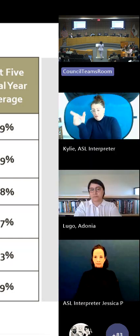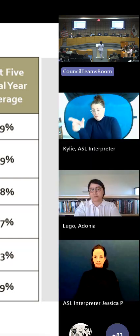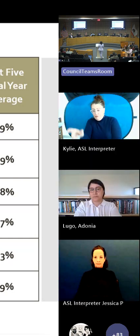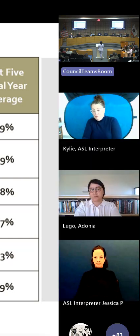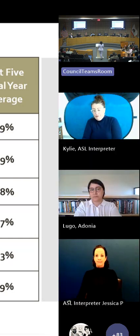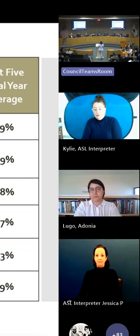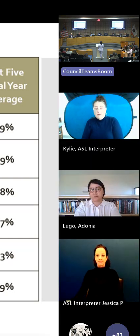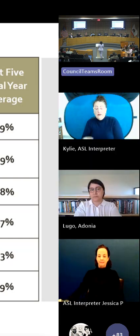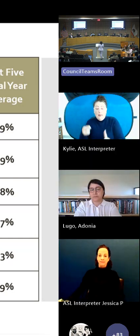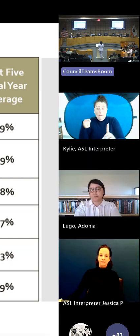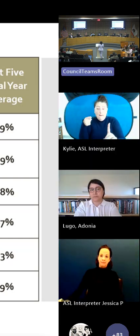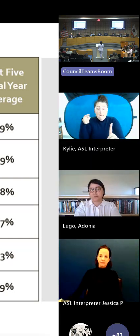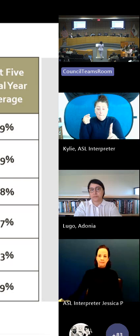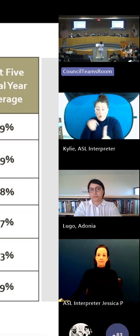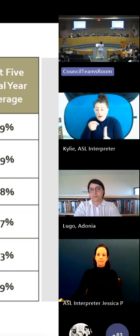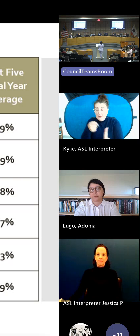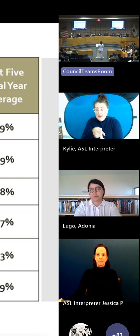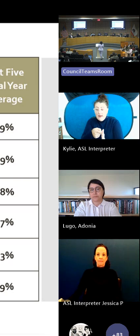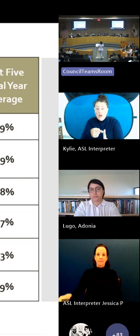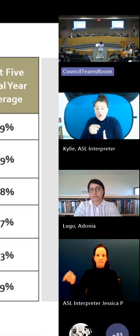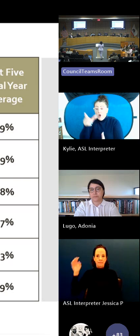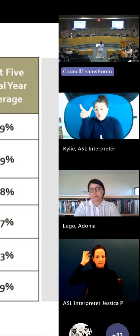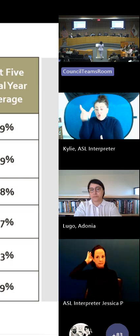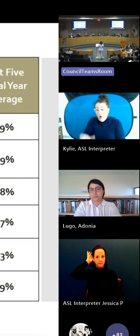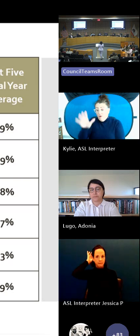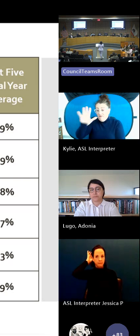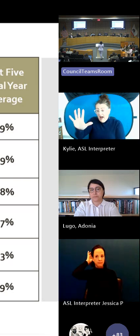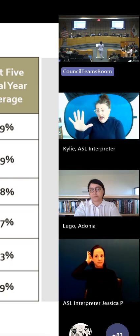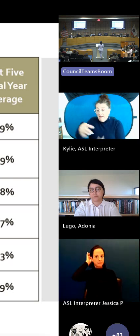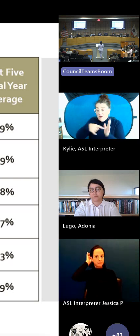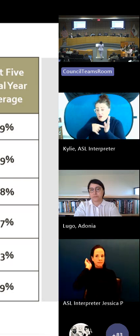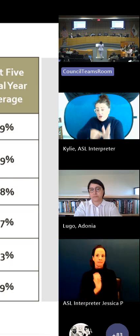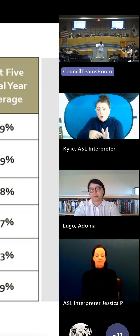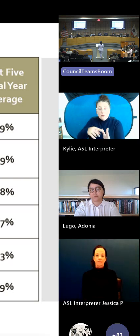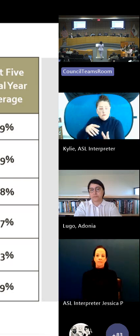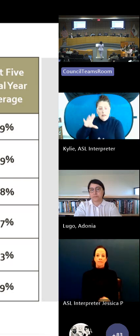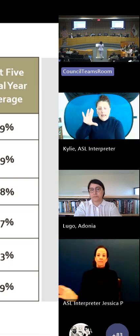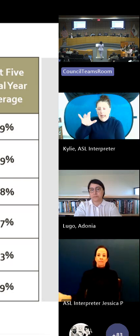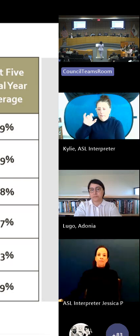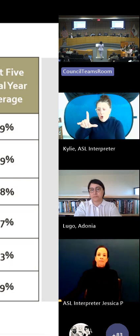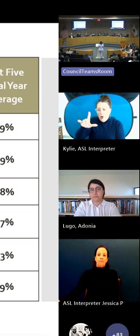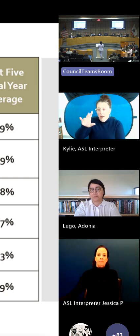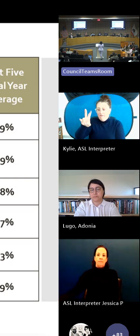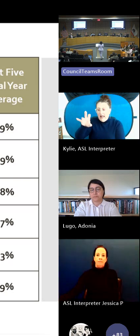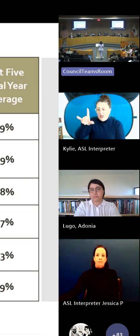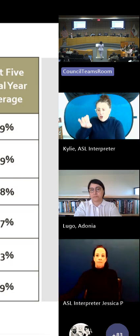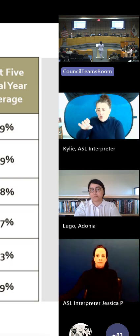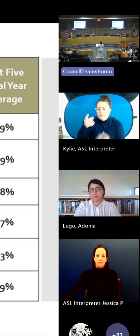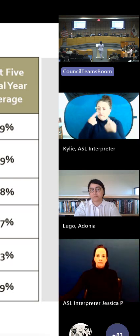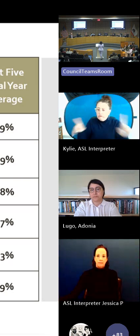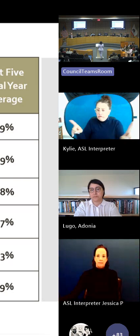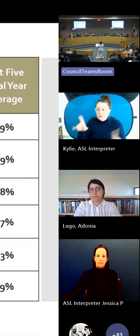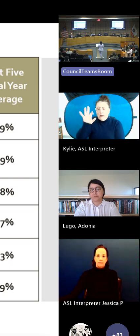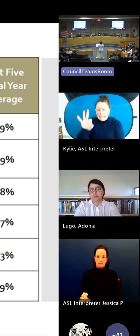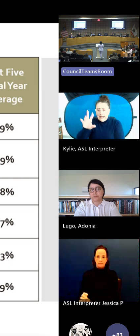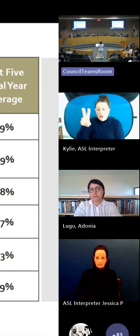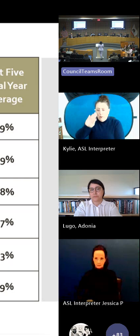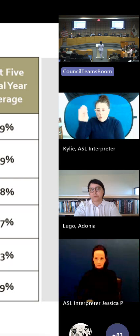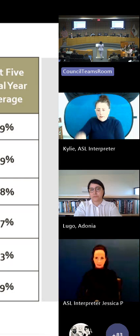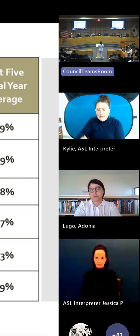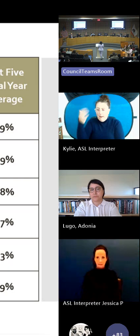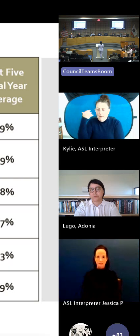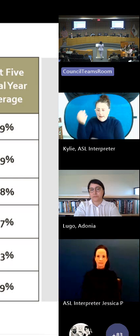to point out that row 5 there, which shows the capital value ready for allocation, we've achieved 92% in the last fiscal year,